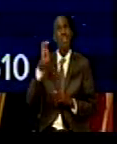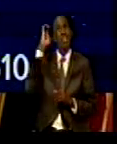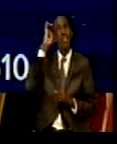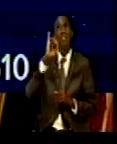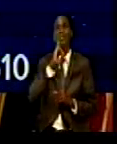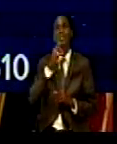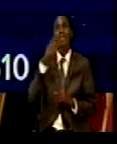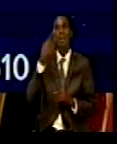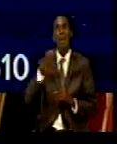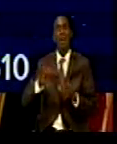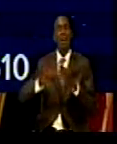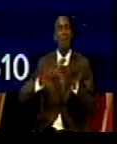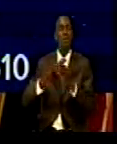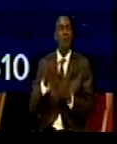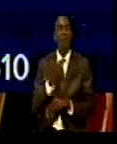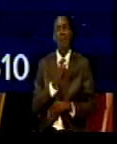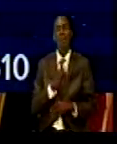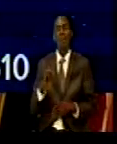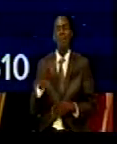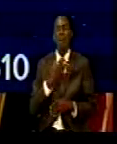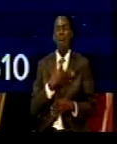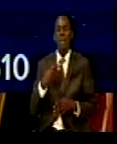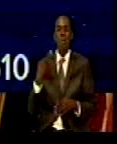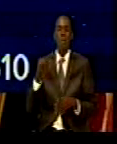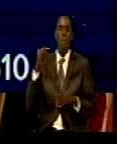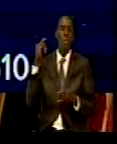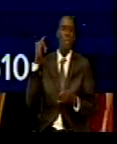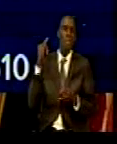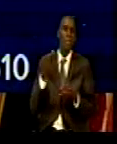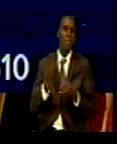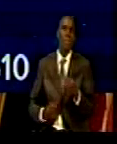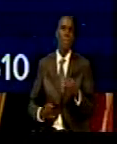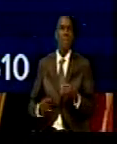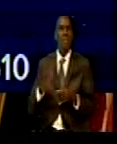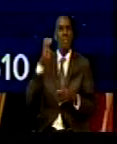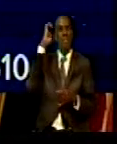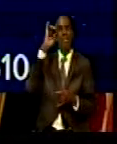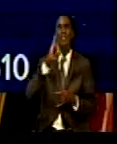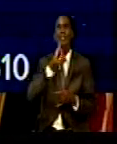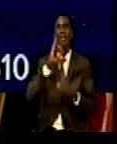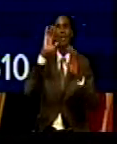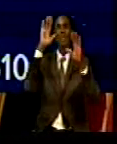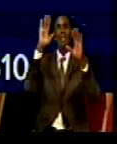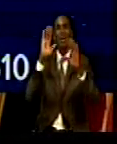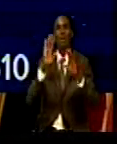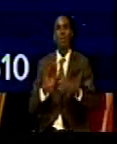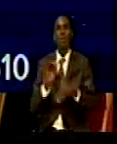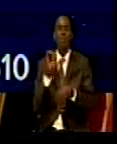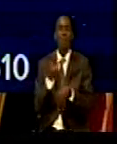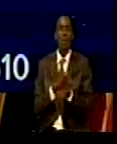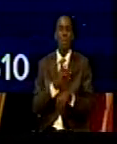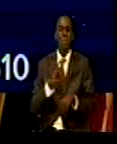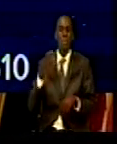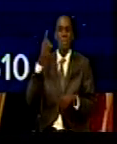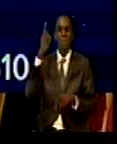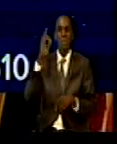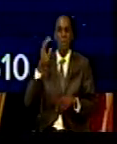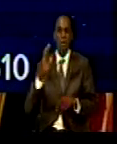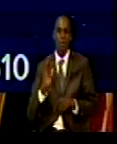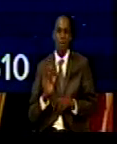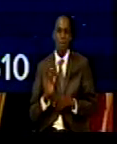He's the Alpha and Omega. He's the miracle working.